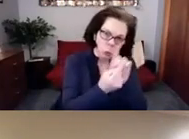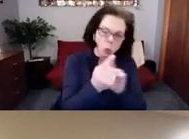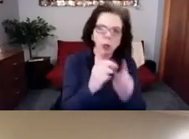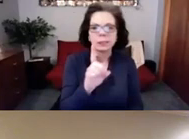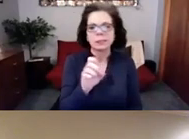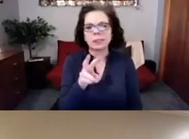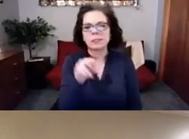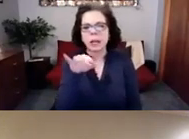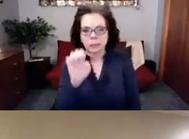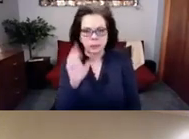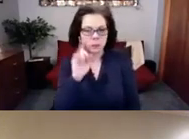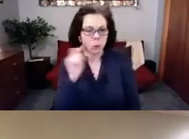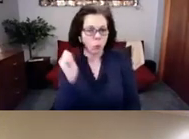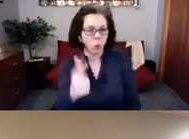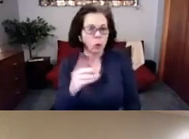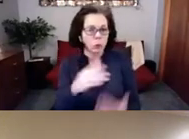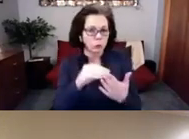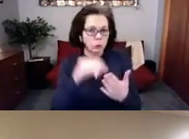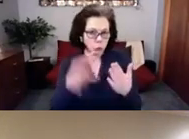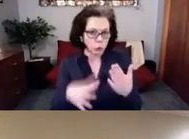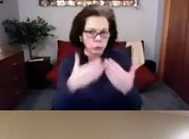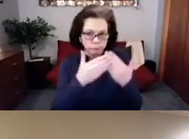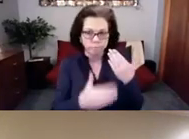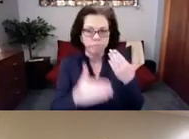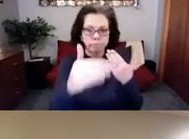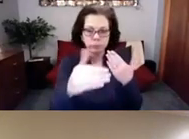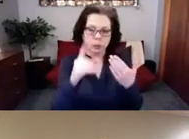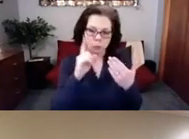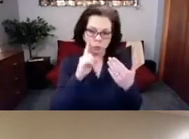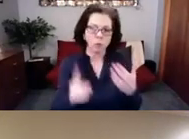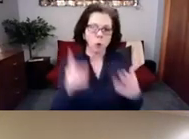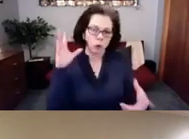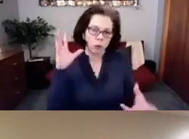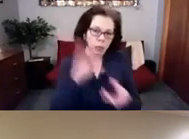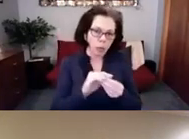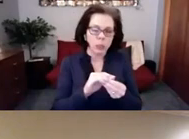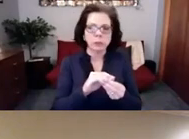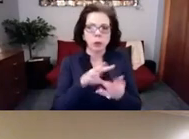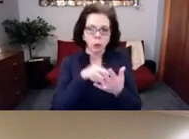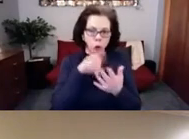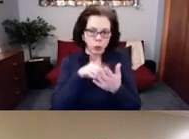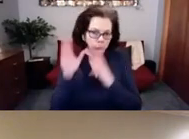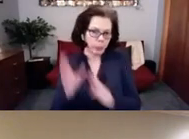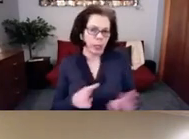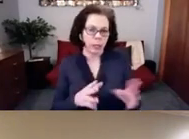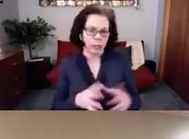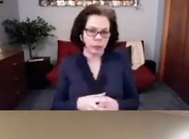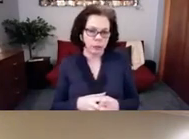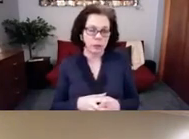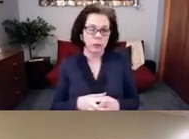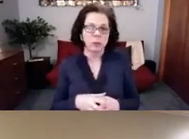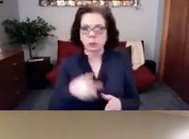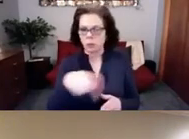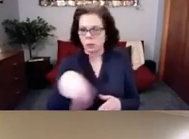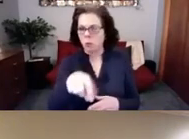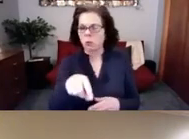forward through a comprehensive digital learning plan that's being built right now. So those are the updates